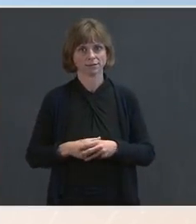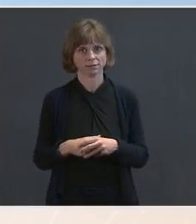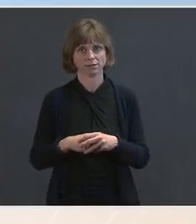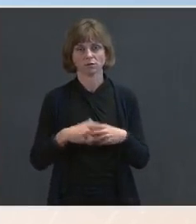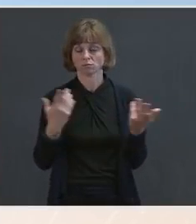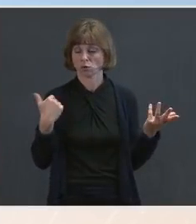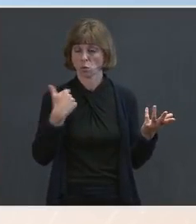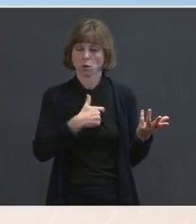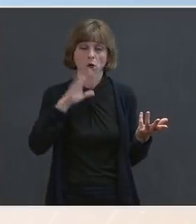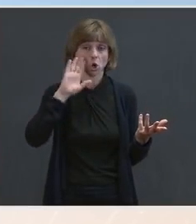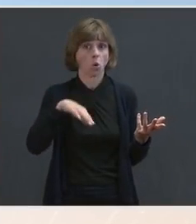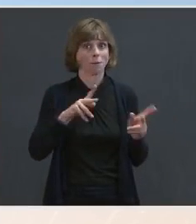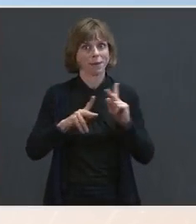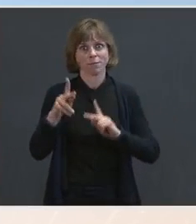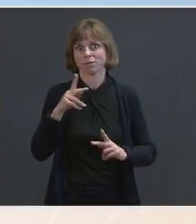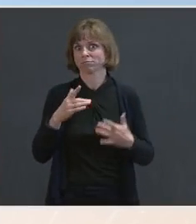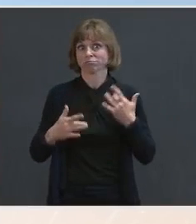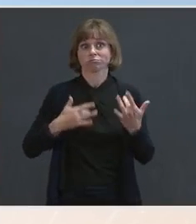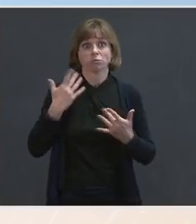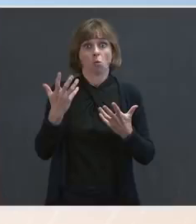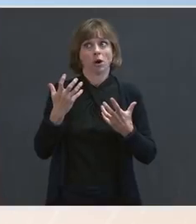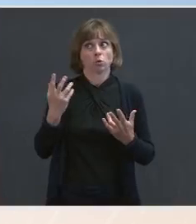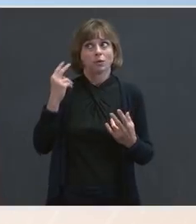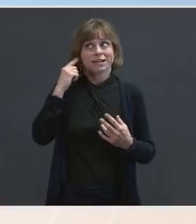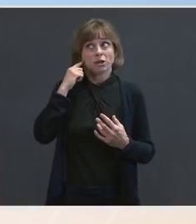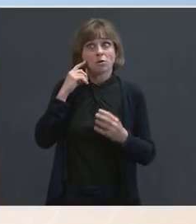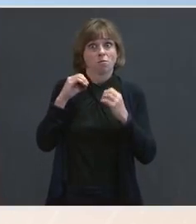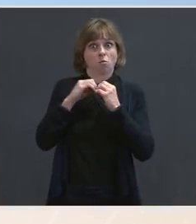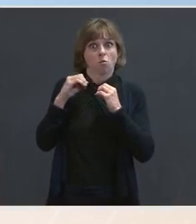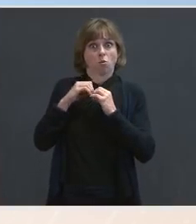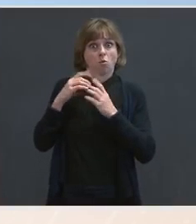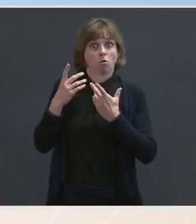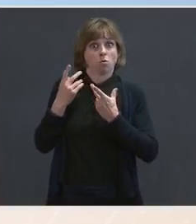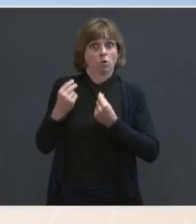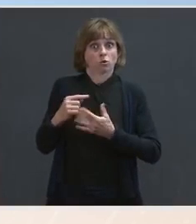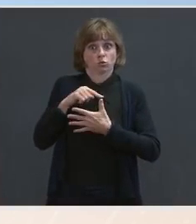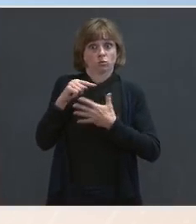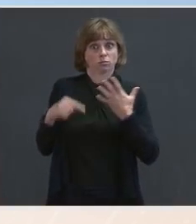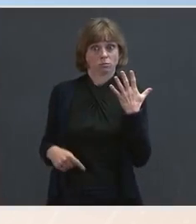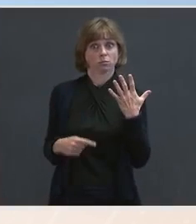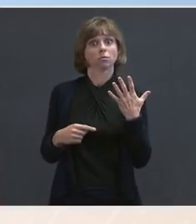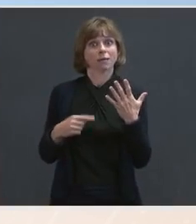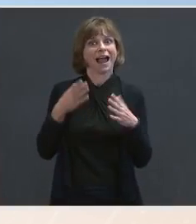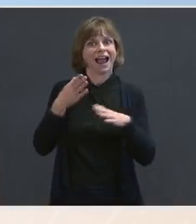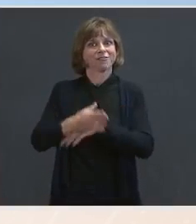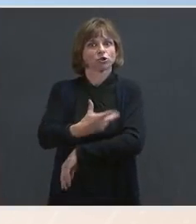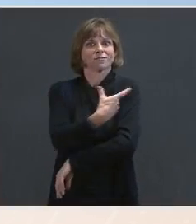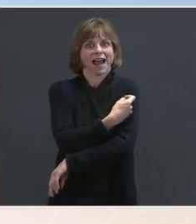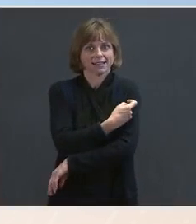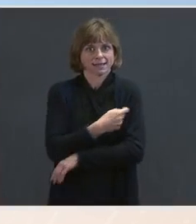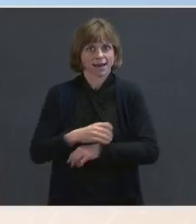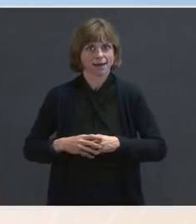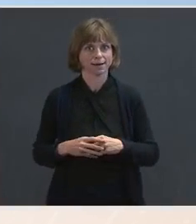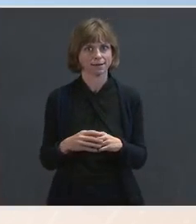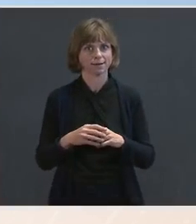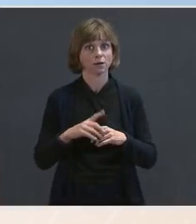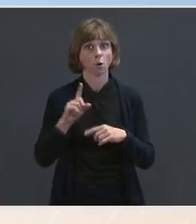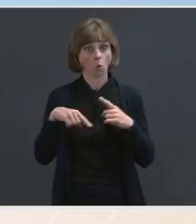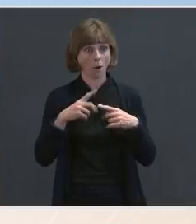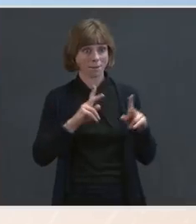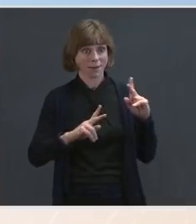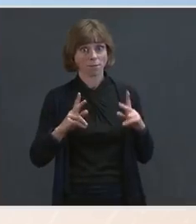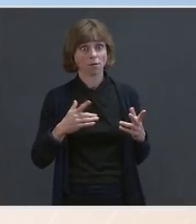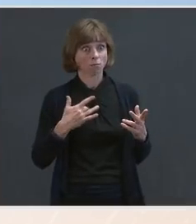are eager to hear more details about steps they can take once they're vaccinated. And we certainly think that once people have a sense of that,